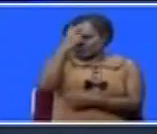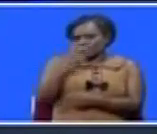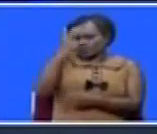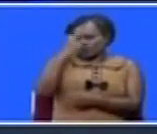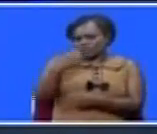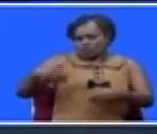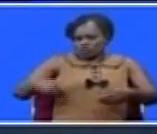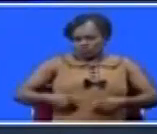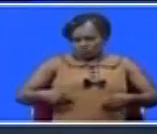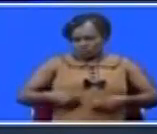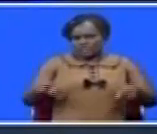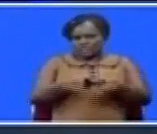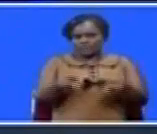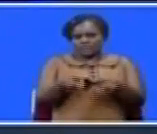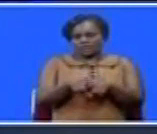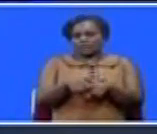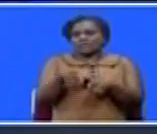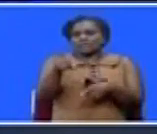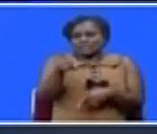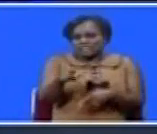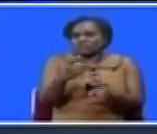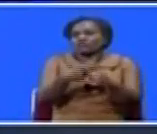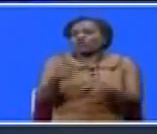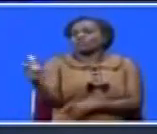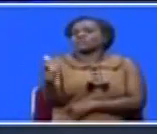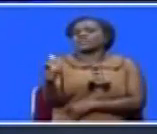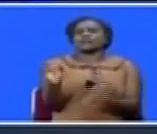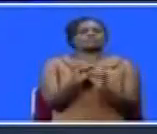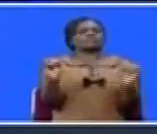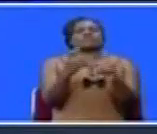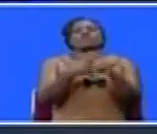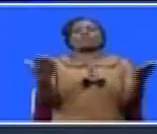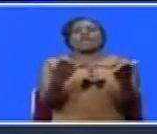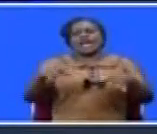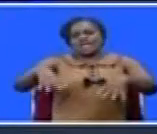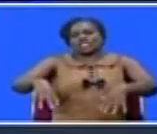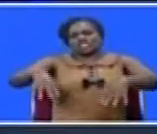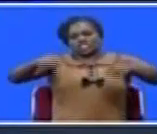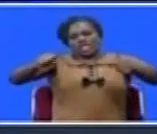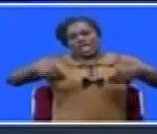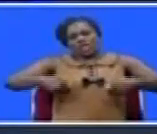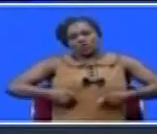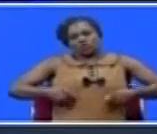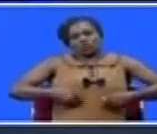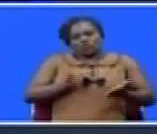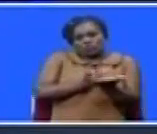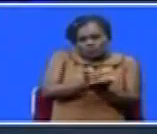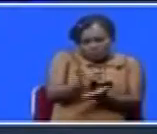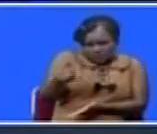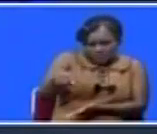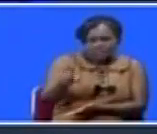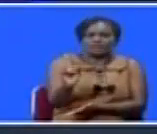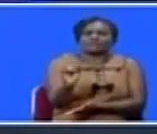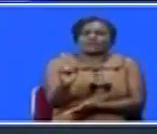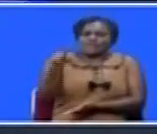the Youth Fund. Again, this did not come from the media, but indeed came from the chair of the Youth Fund himself.